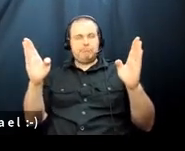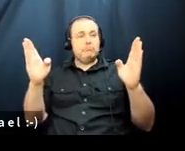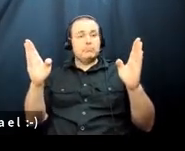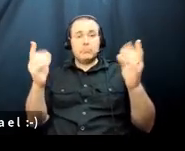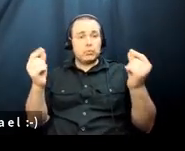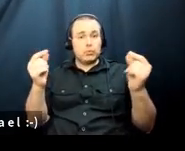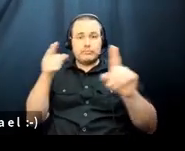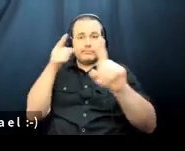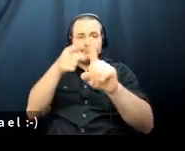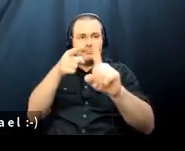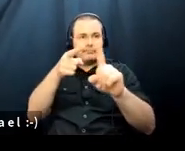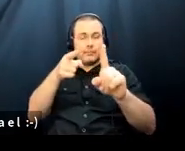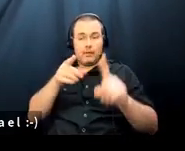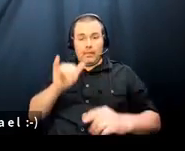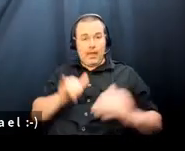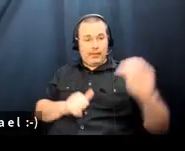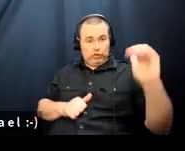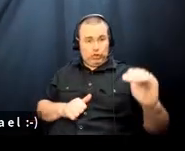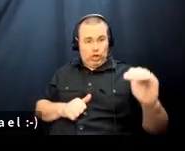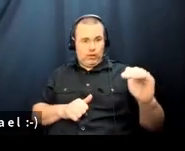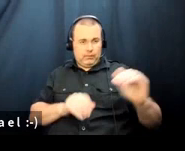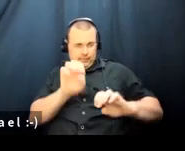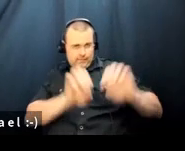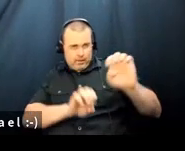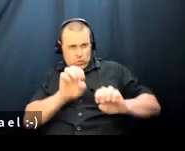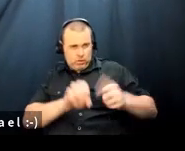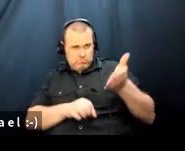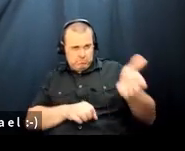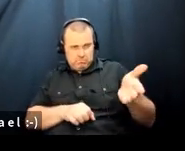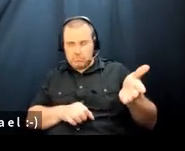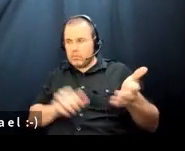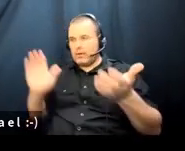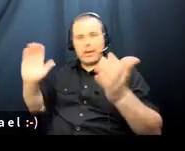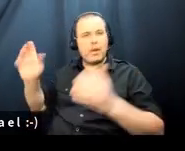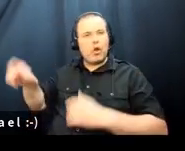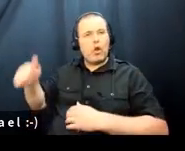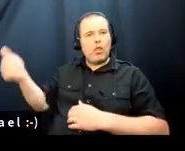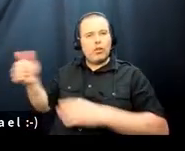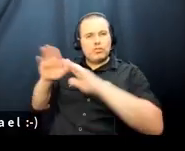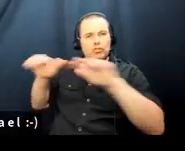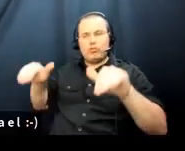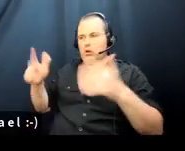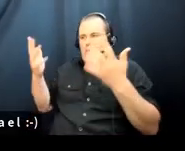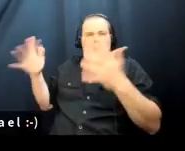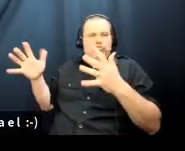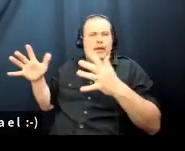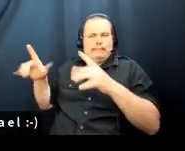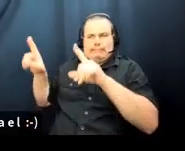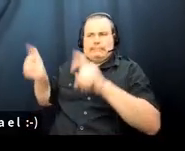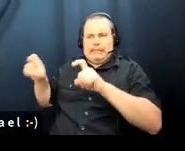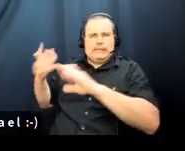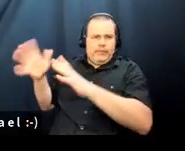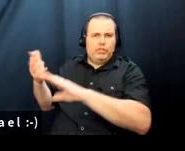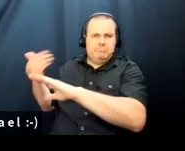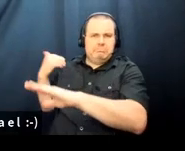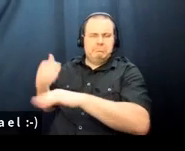comparing the child you're evaluating to other children who have already taken the test. And